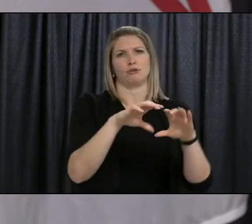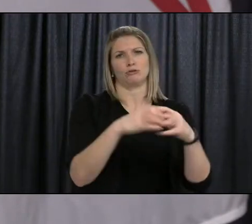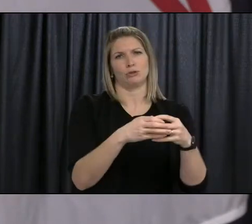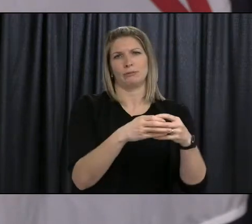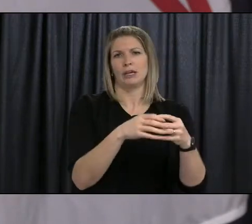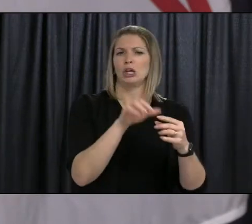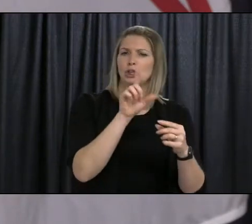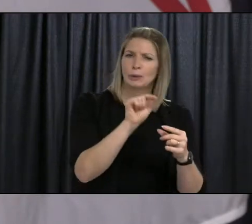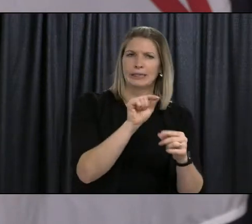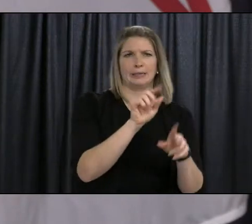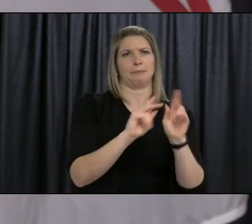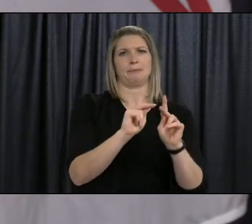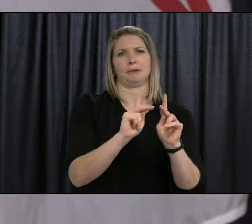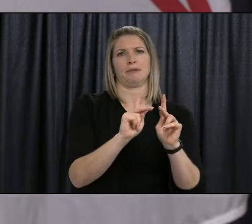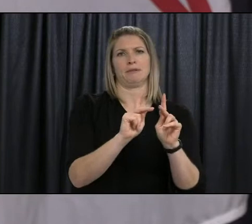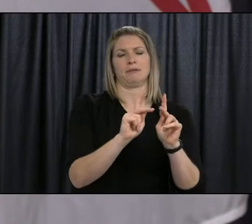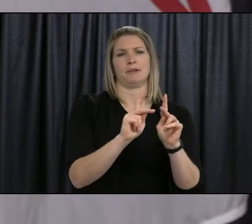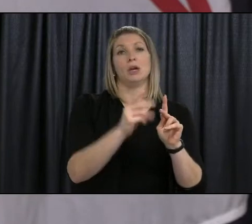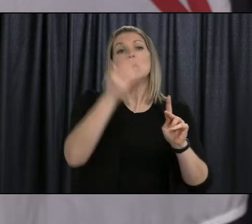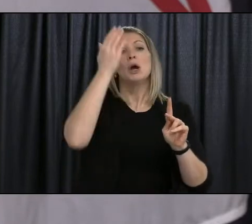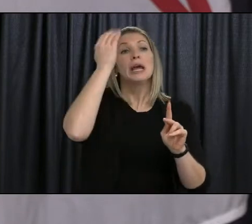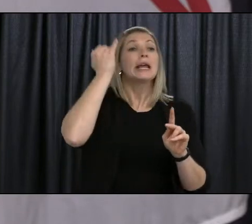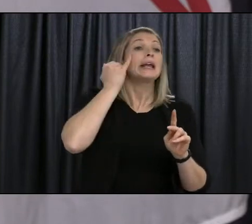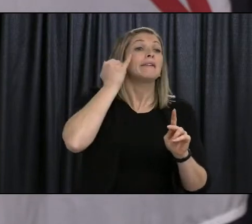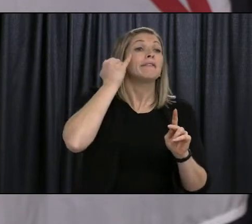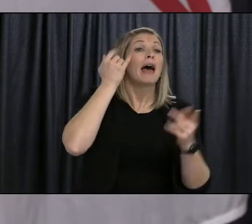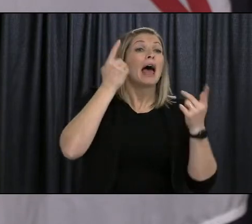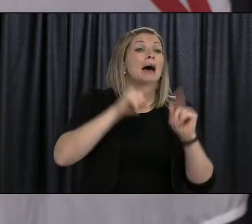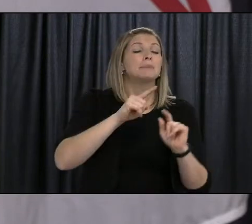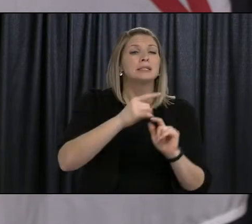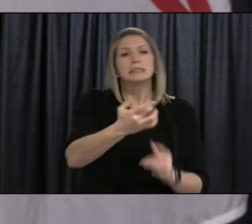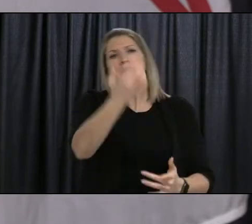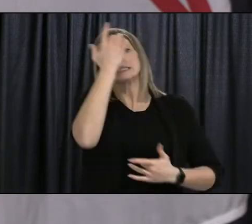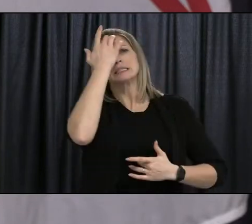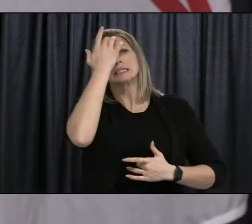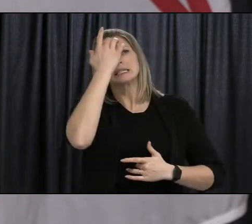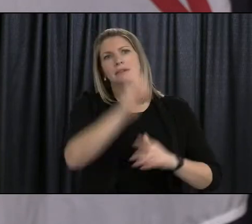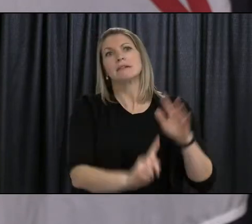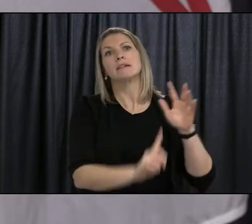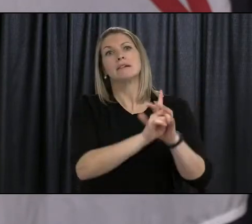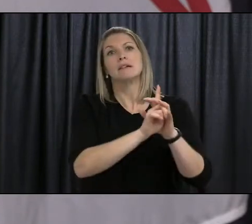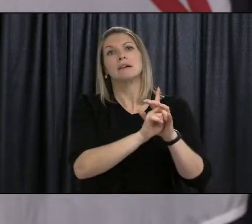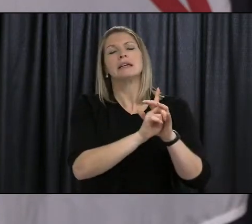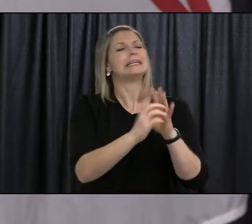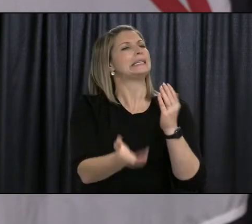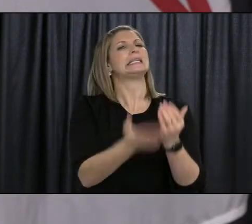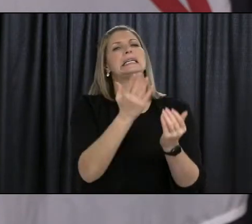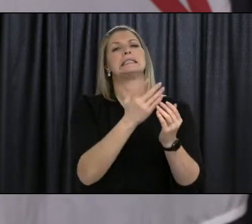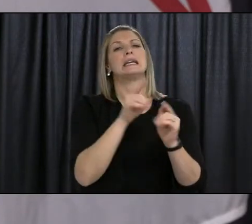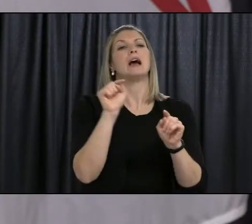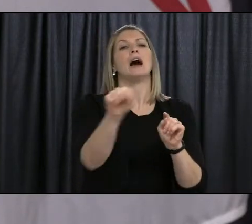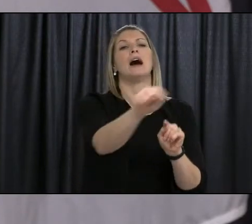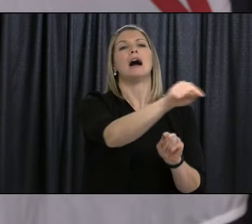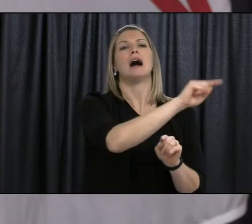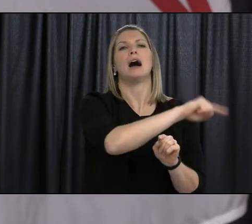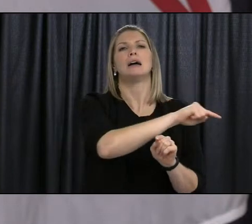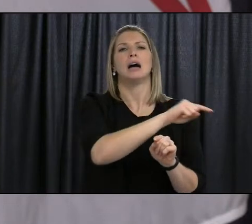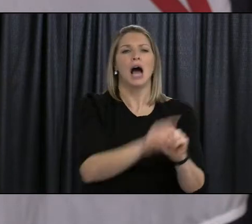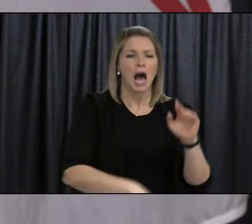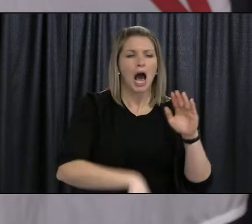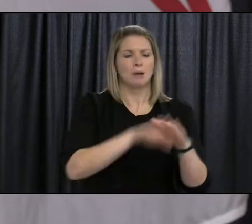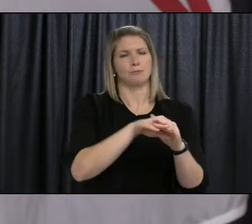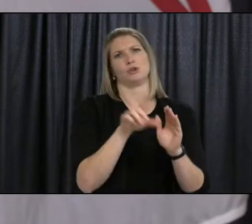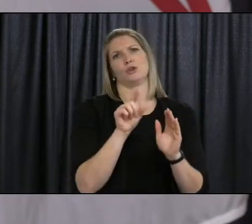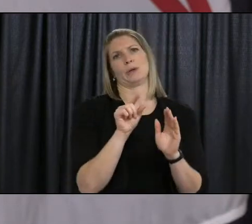so that you know who your contacts are. If somebody gets sick, if somebody develops COVID, you can